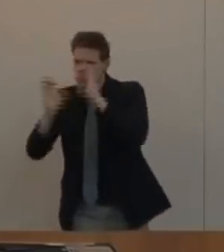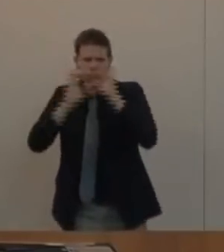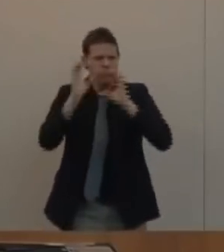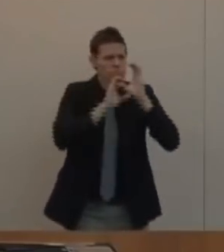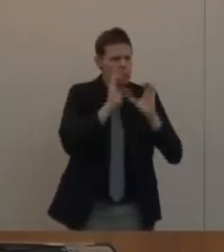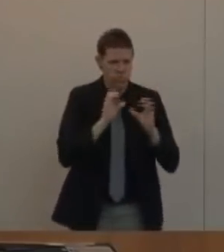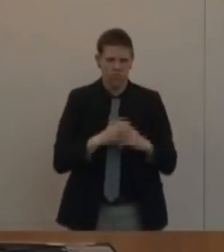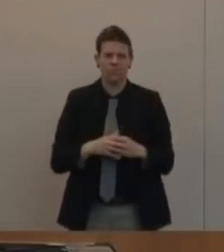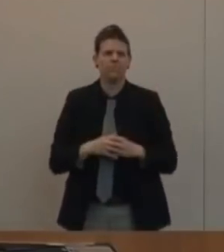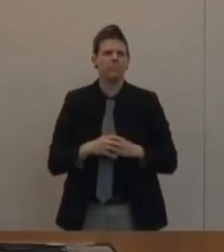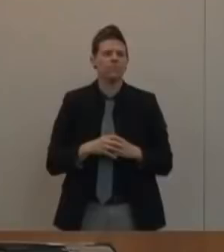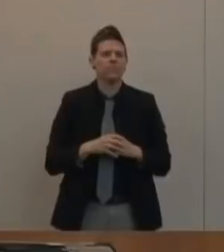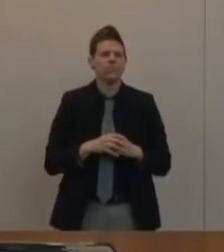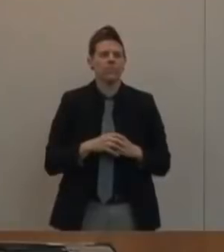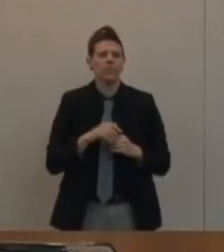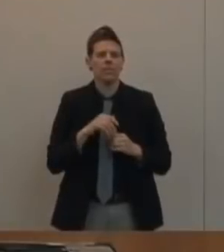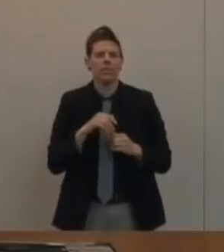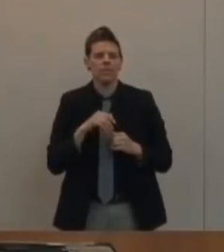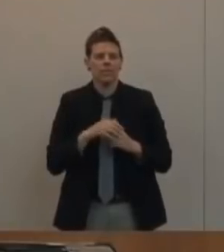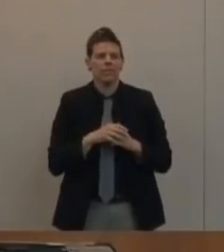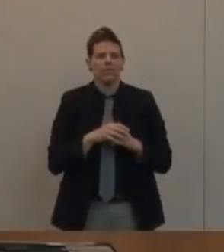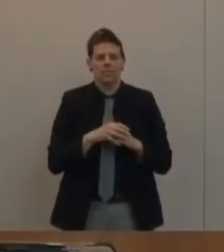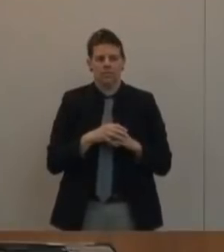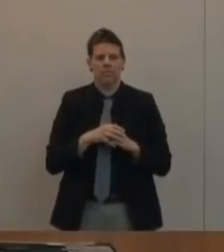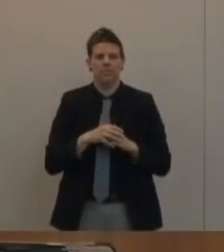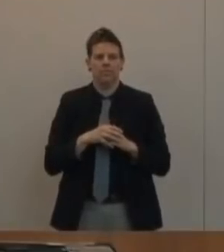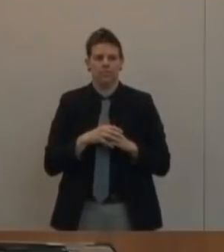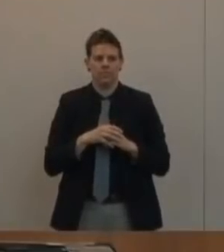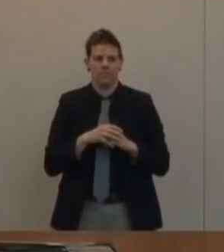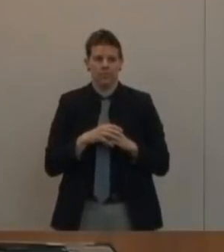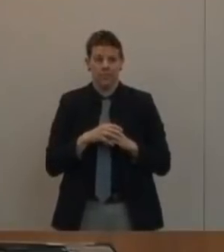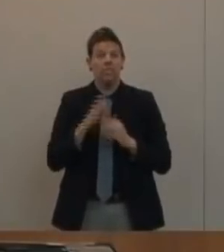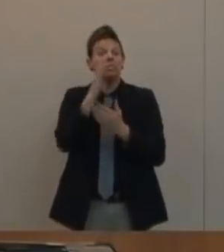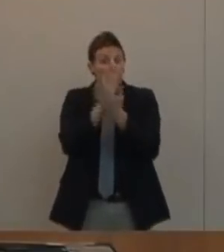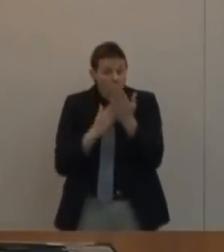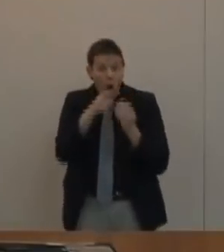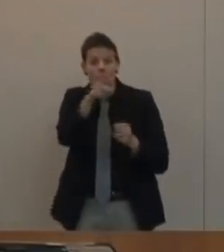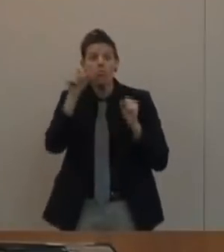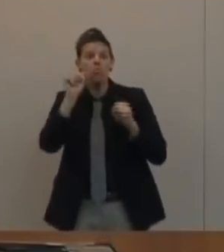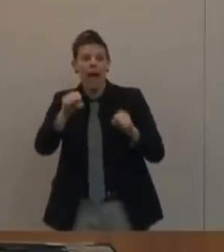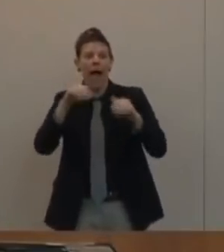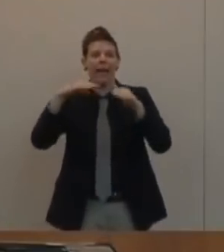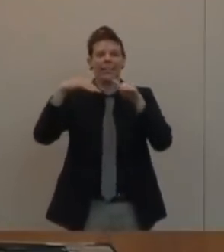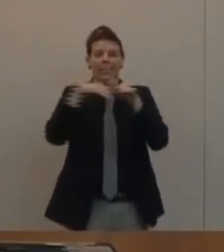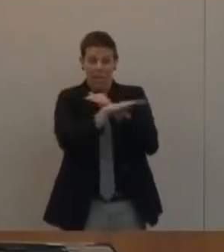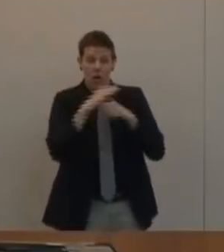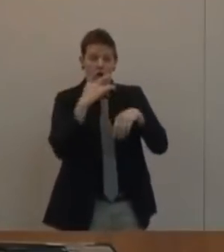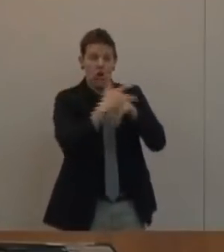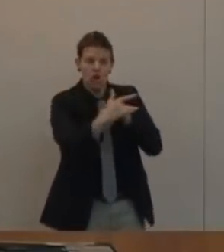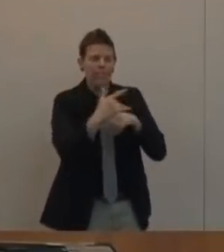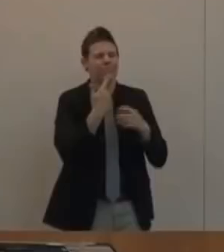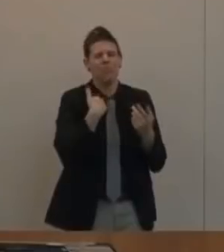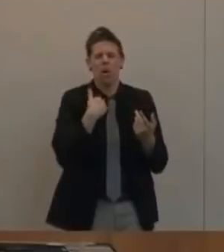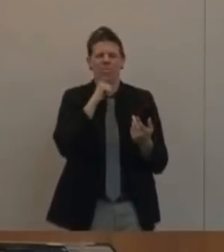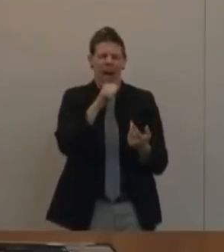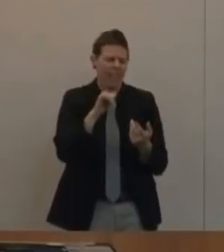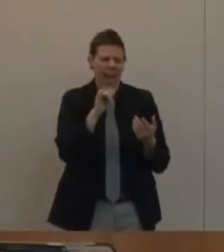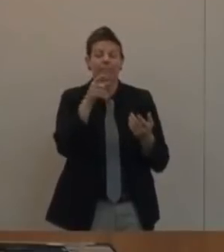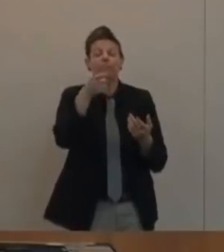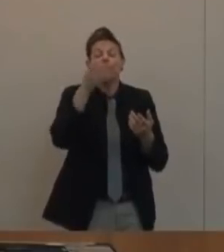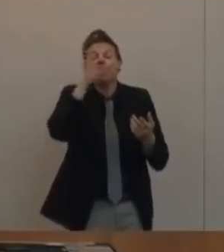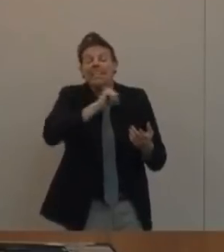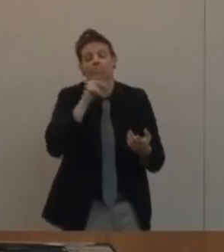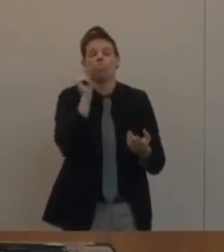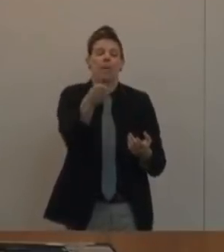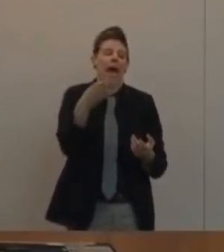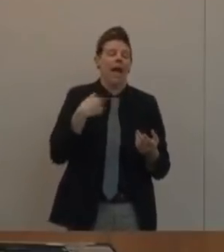programs where some folks get in early enough and some folks are left behind. We are all in this together, New